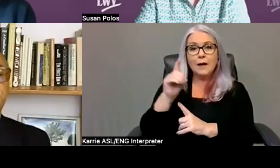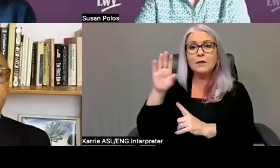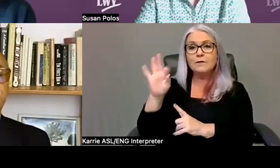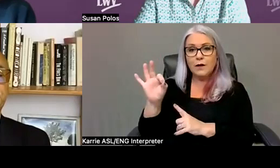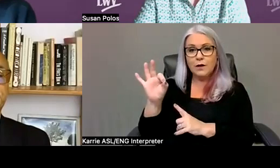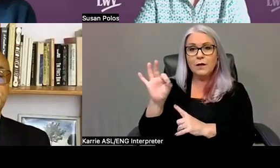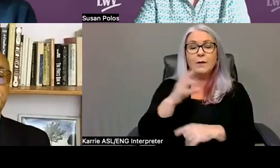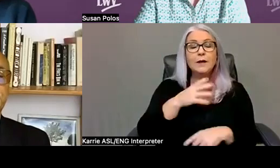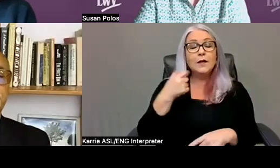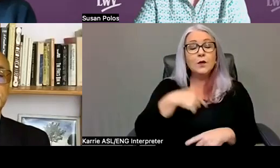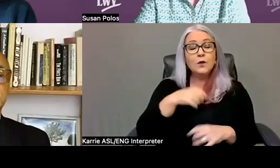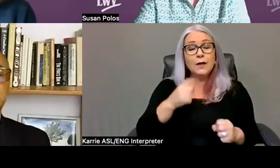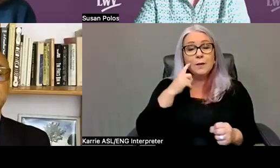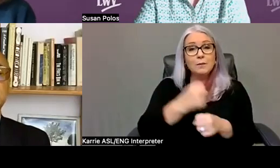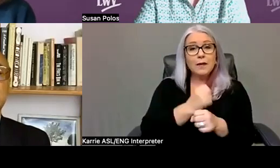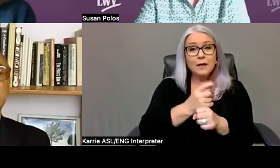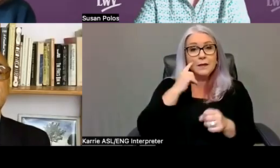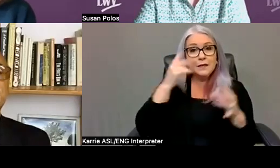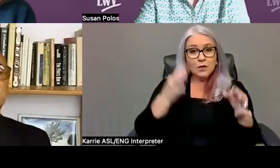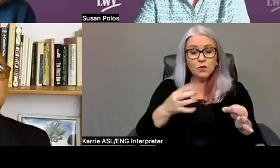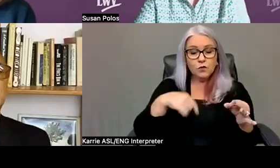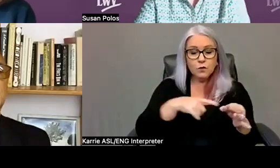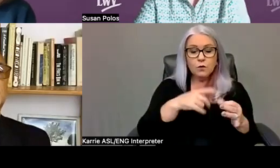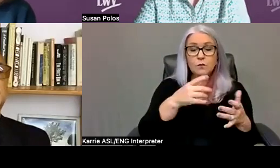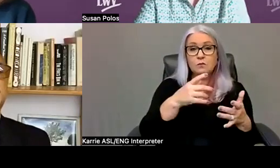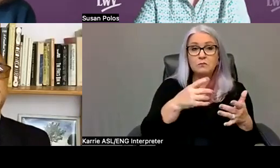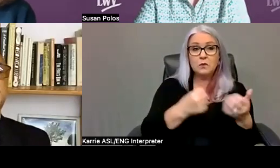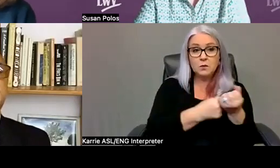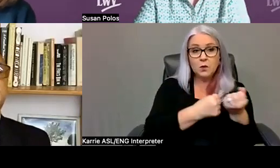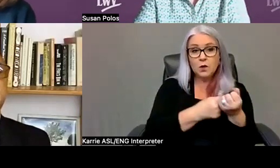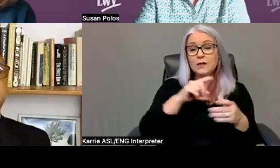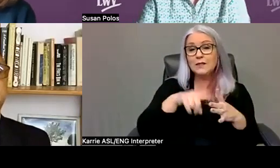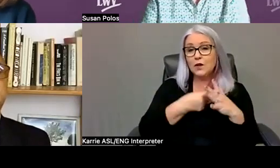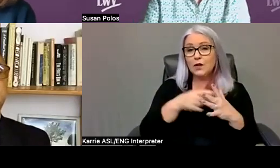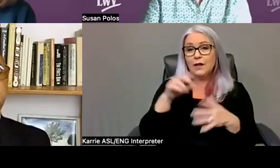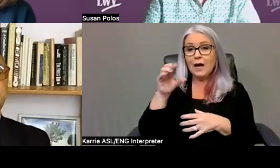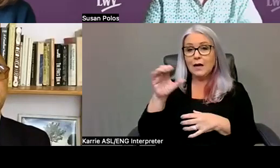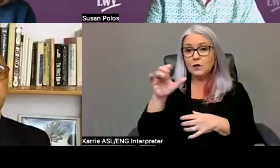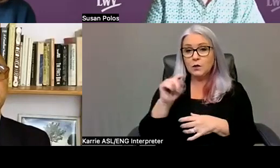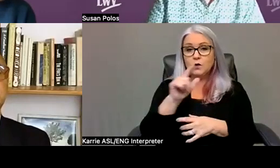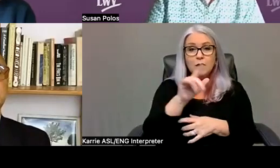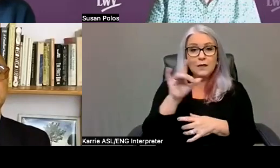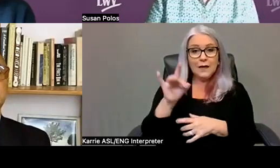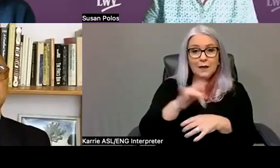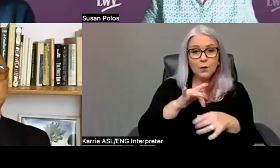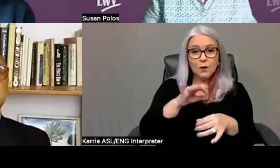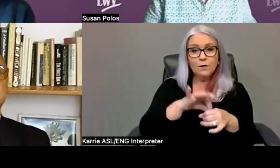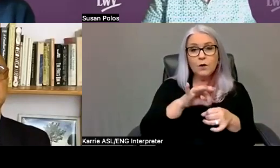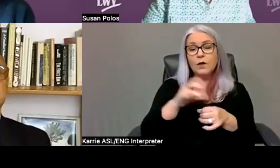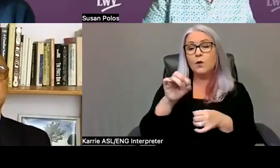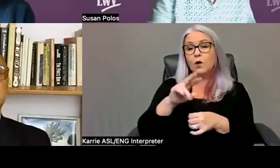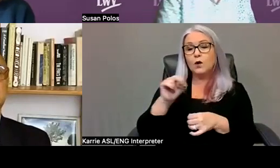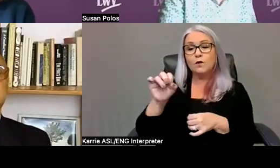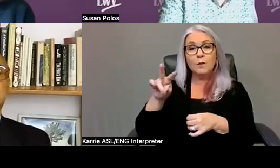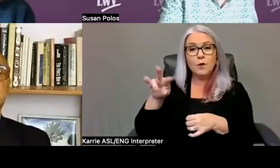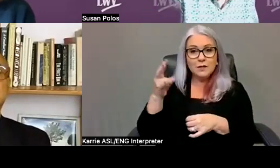either in early voting, which begins October 28th, or on Election Day, November 7th. I welcome the